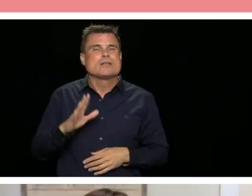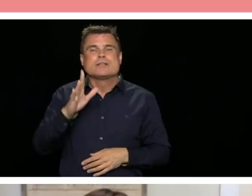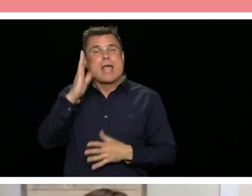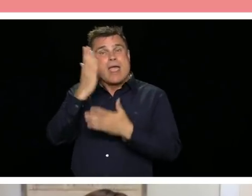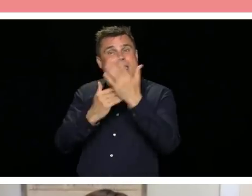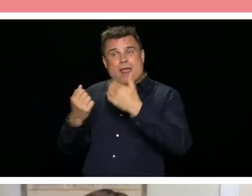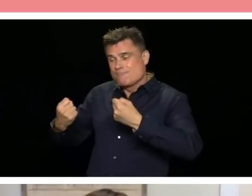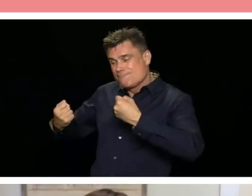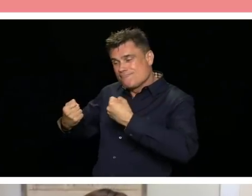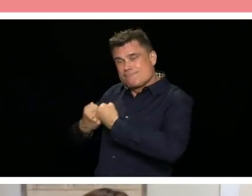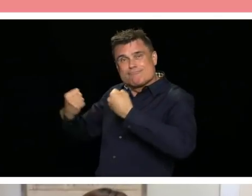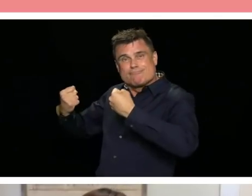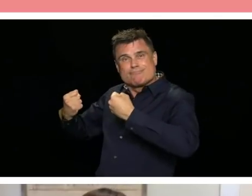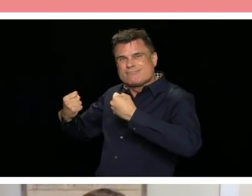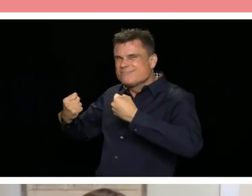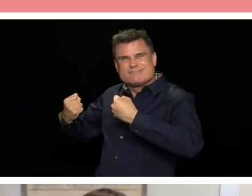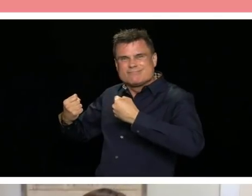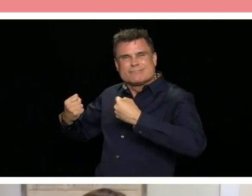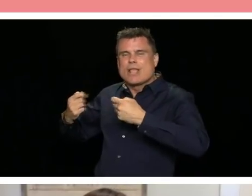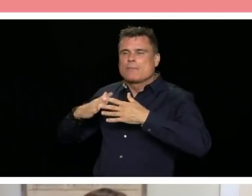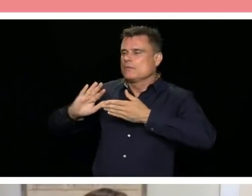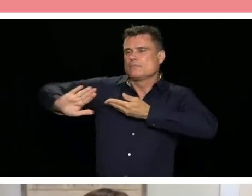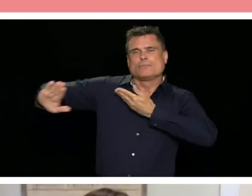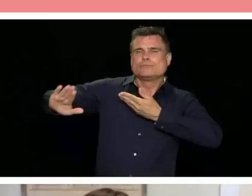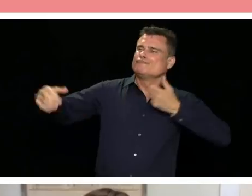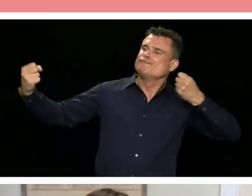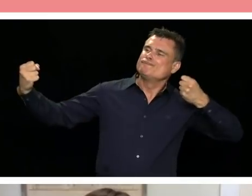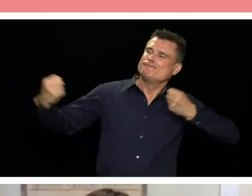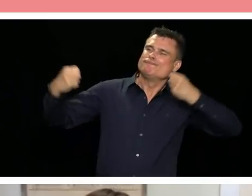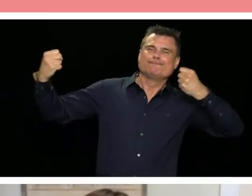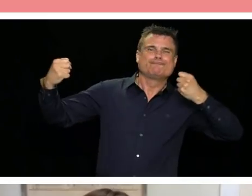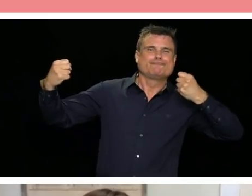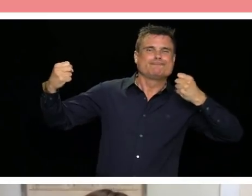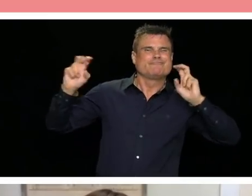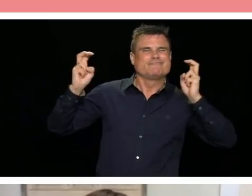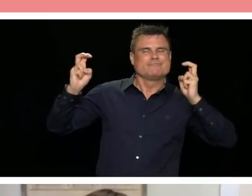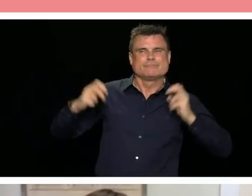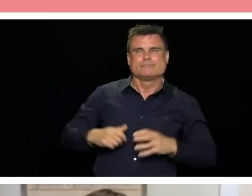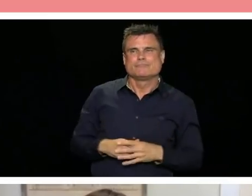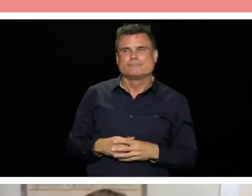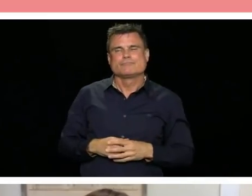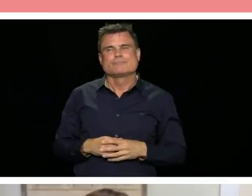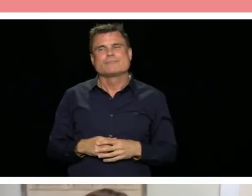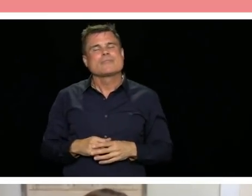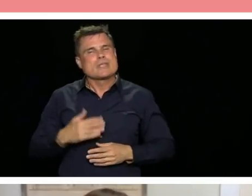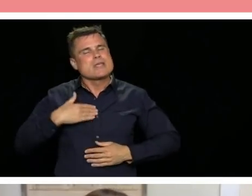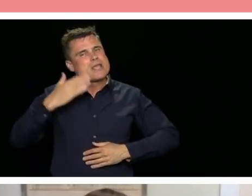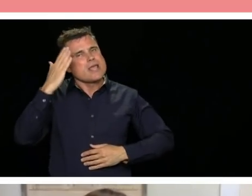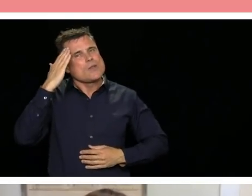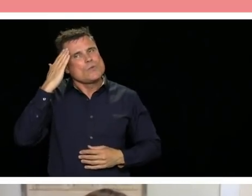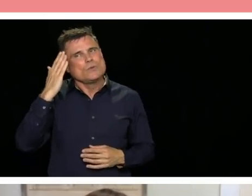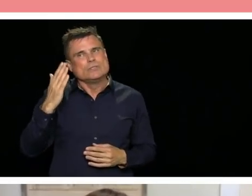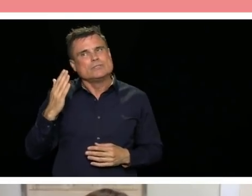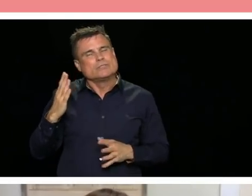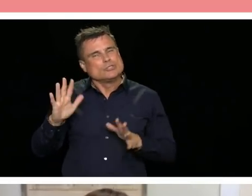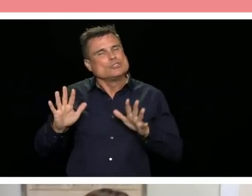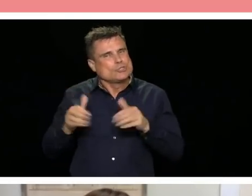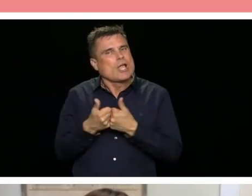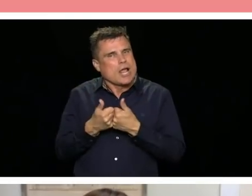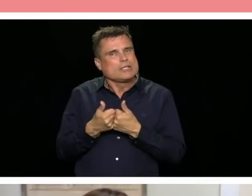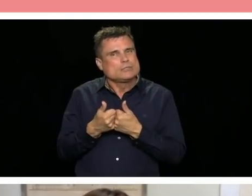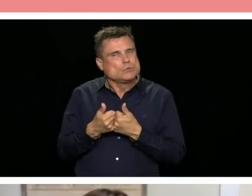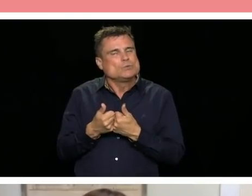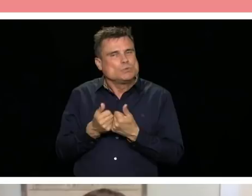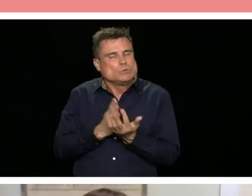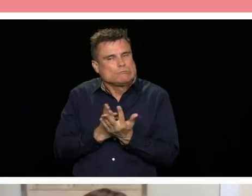been advocating really hard to work with the federal government on the national paid sick leave. And I think it'll be an important step as